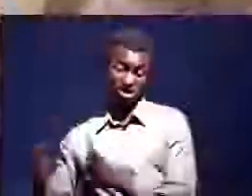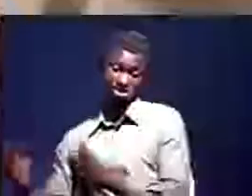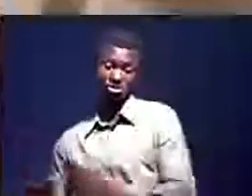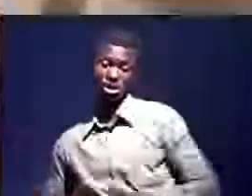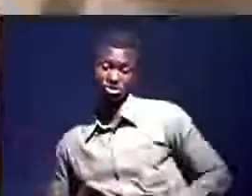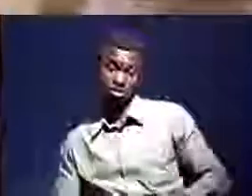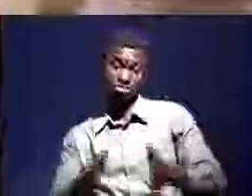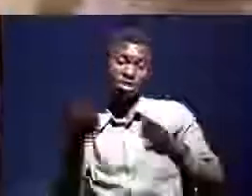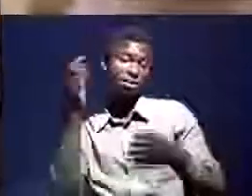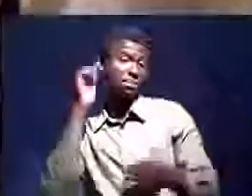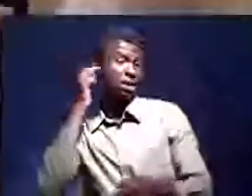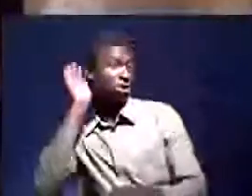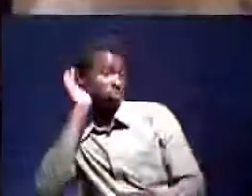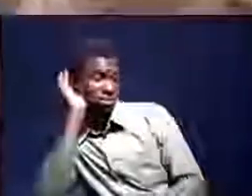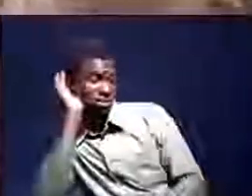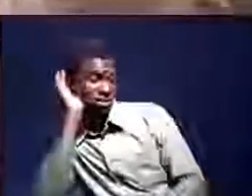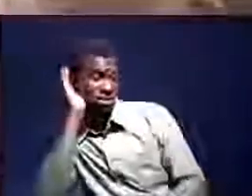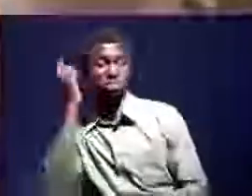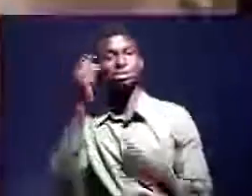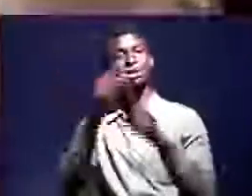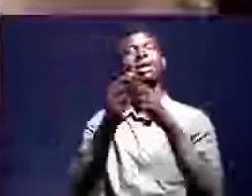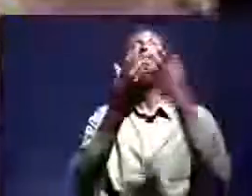In Manganazu,